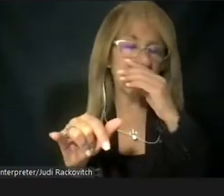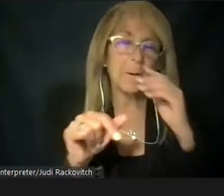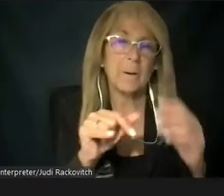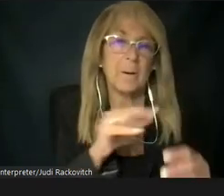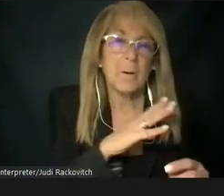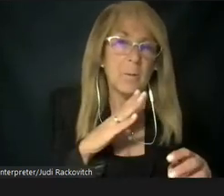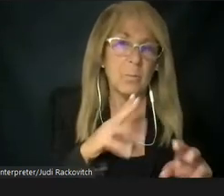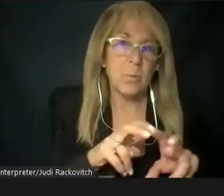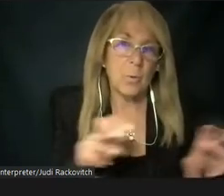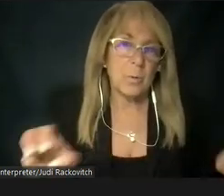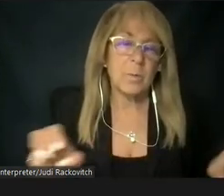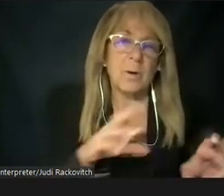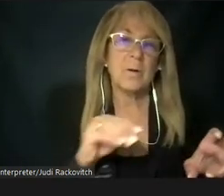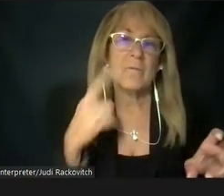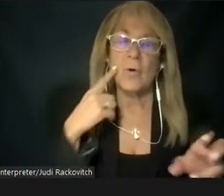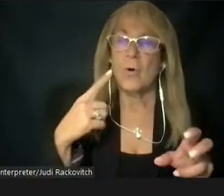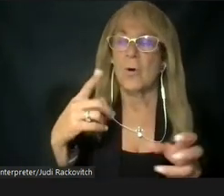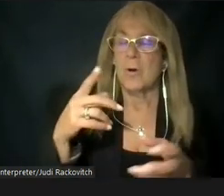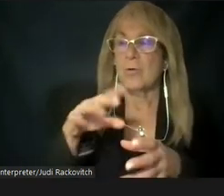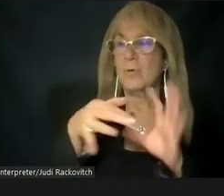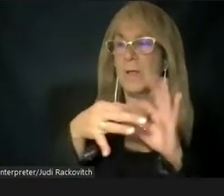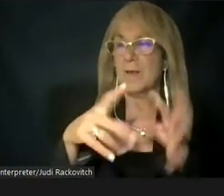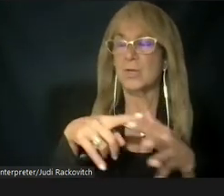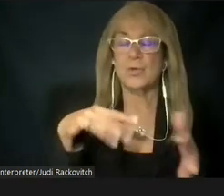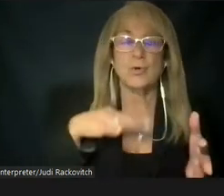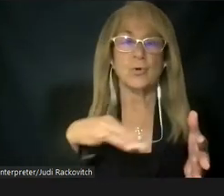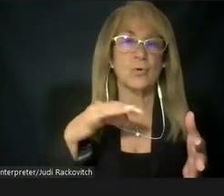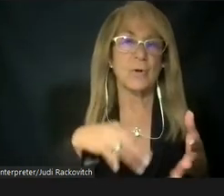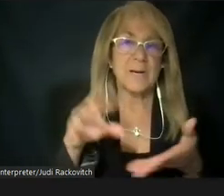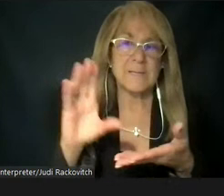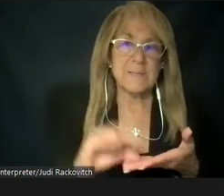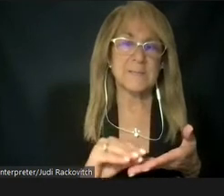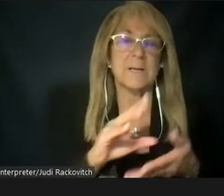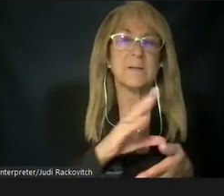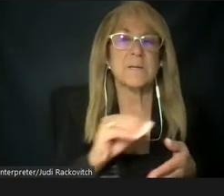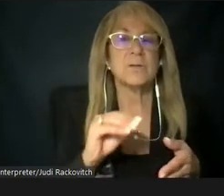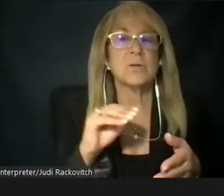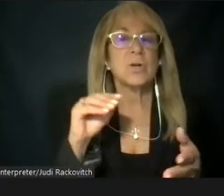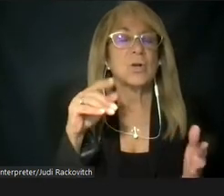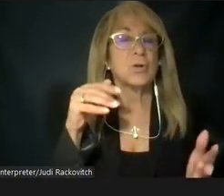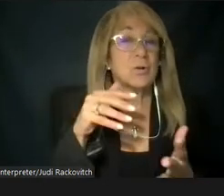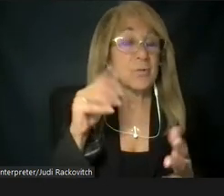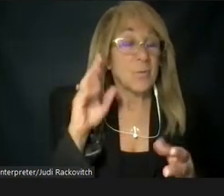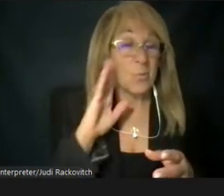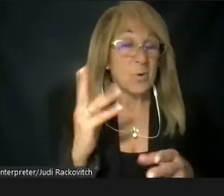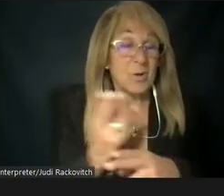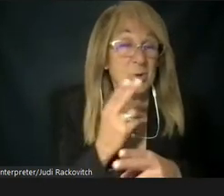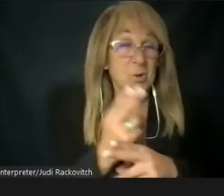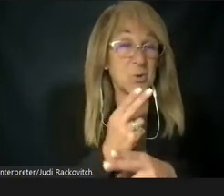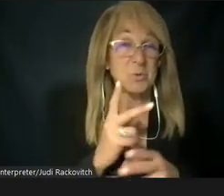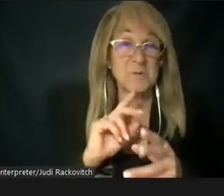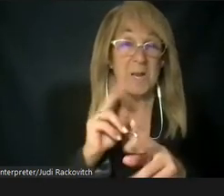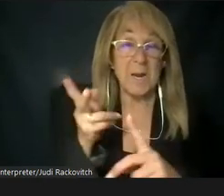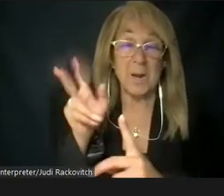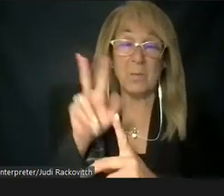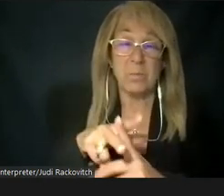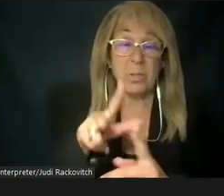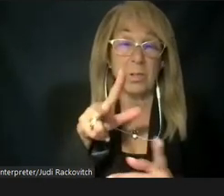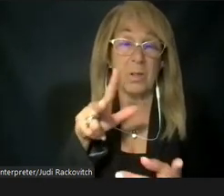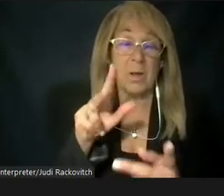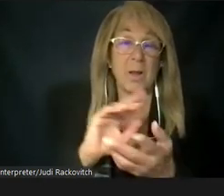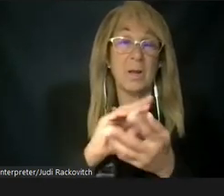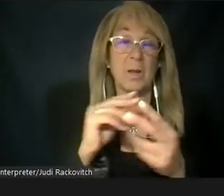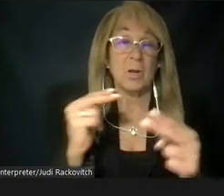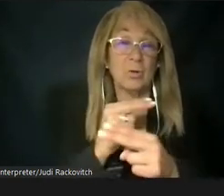discounts, and or exemptions. Recommendations will be informed by a traffic study and must take into account multiple criteria, including the ability to generate